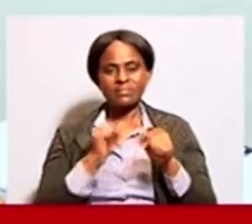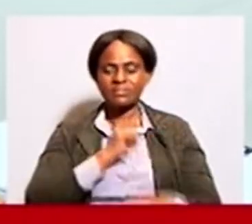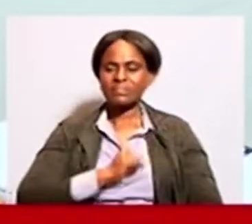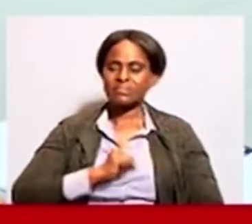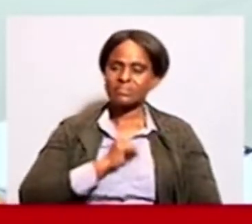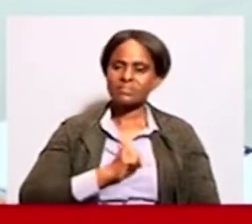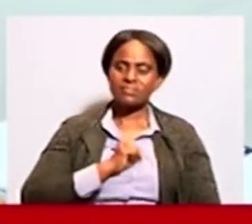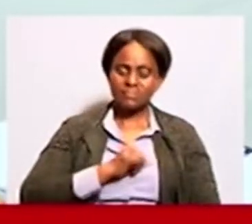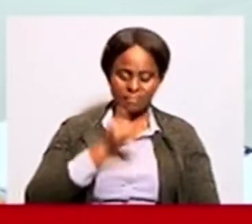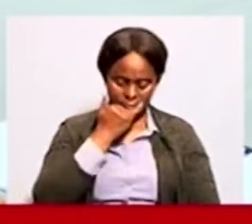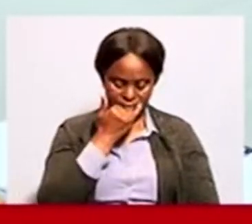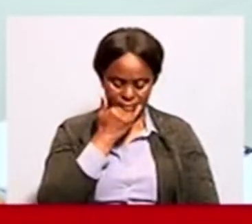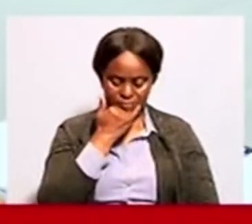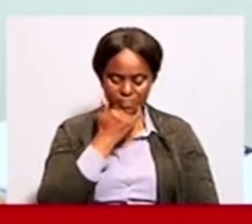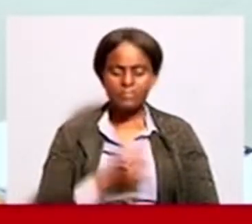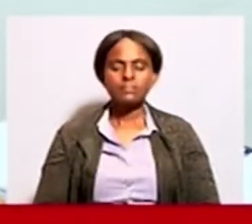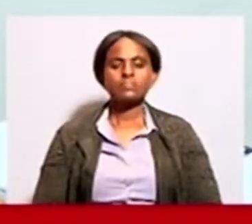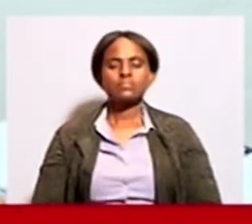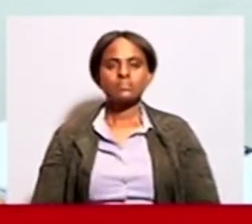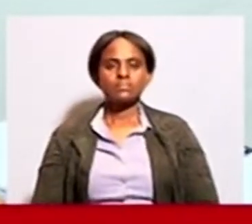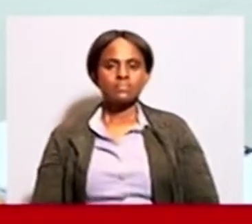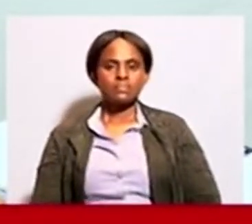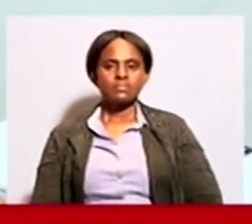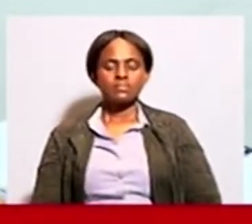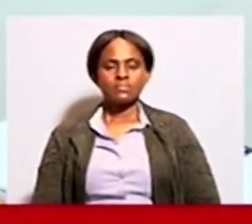oversight. So,